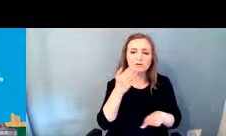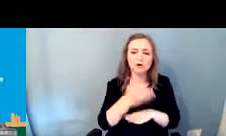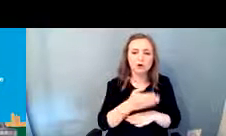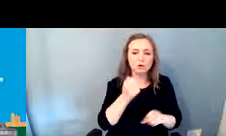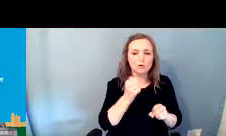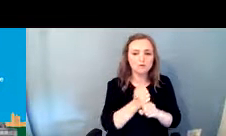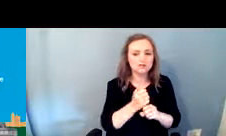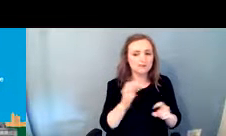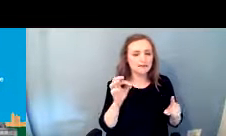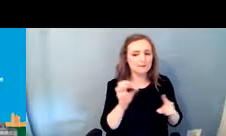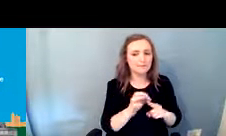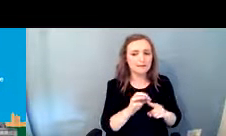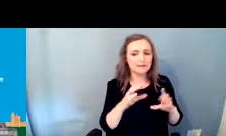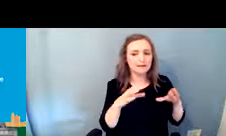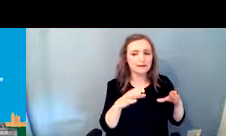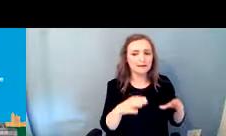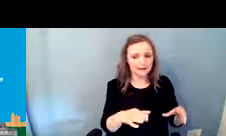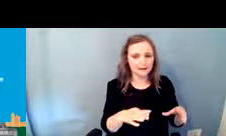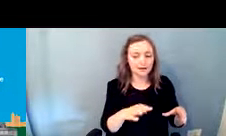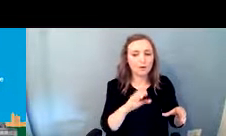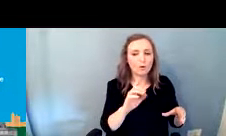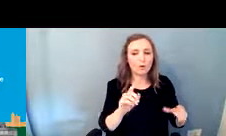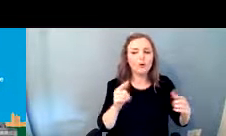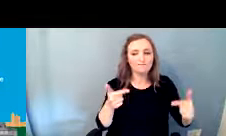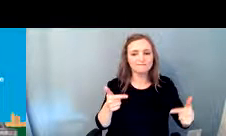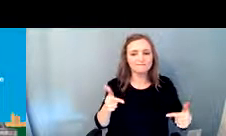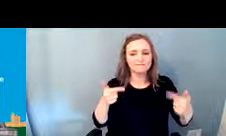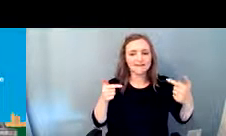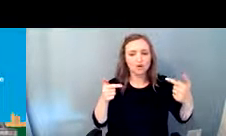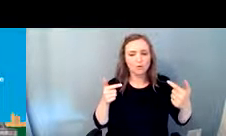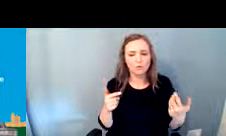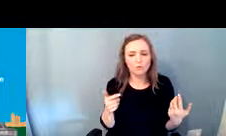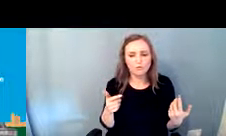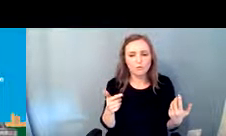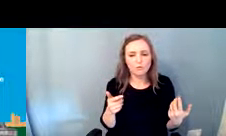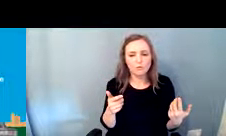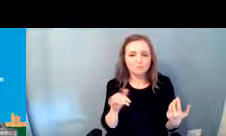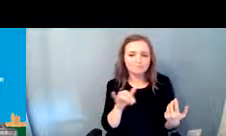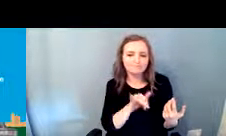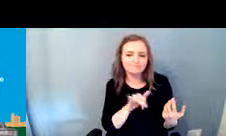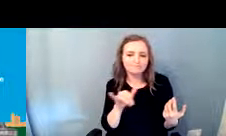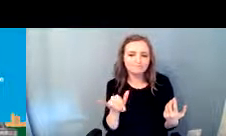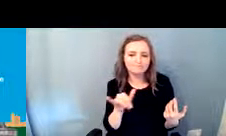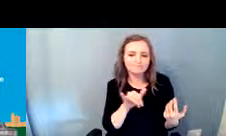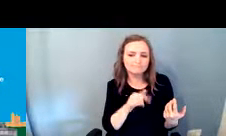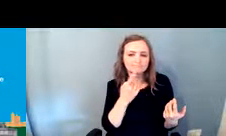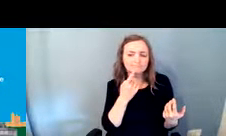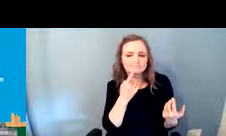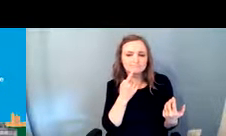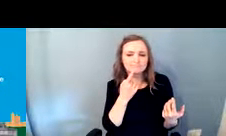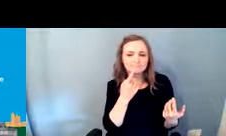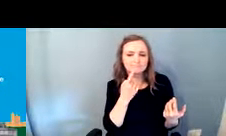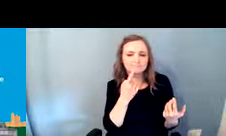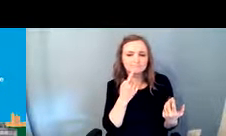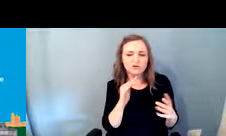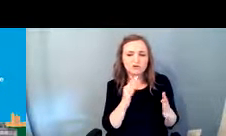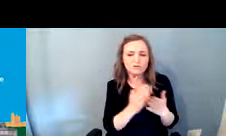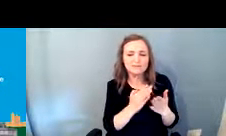or hold a video conference. It appears that we we're not formally